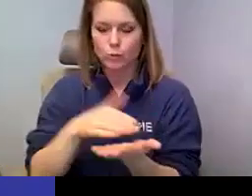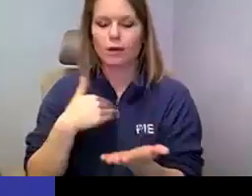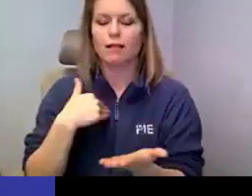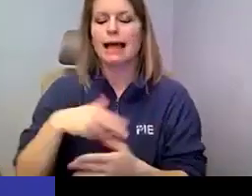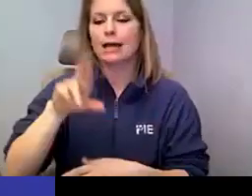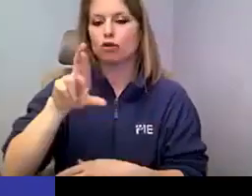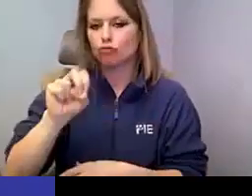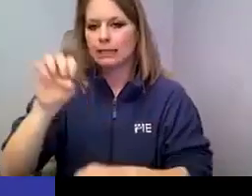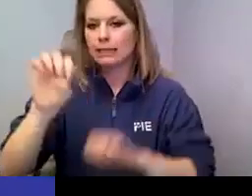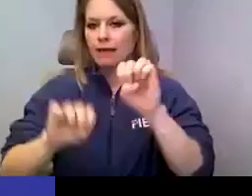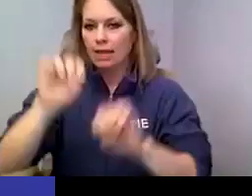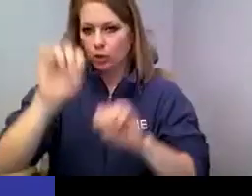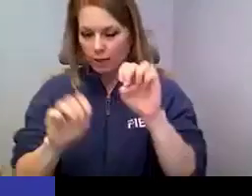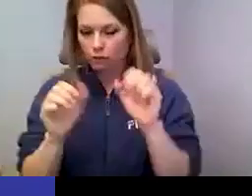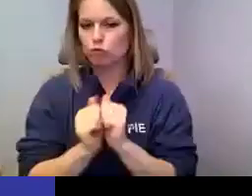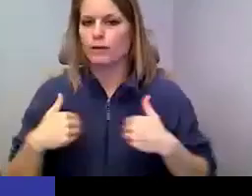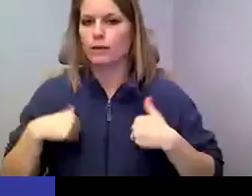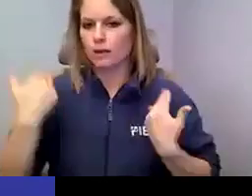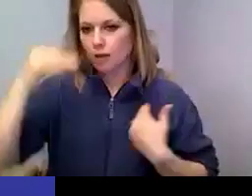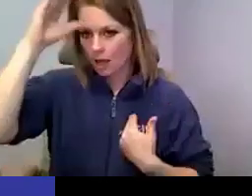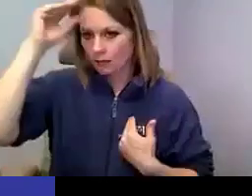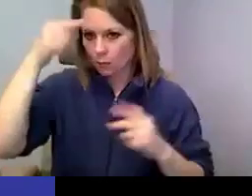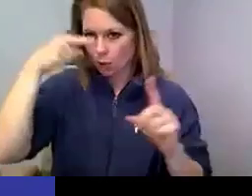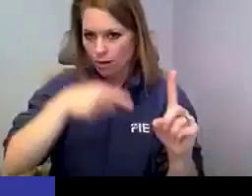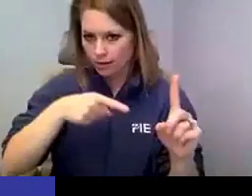Black young boy.